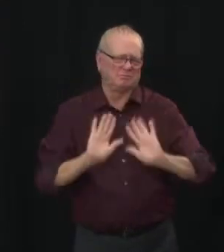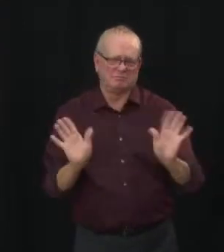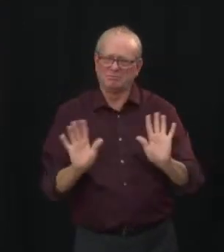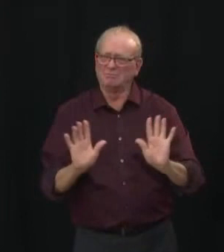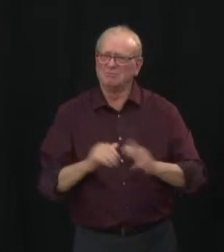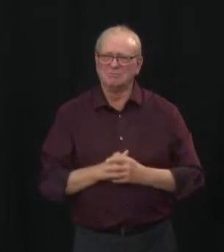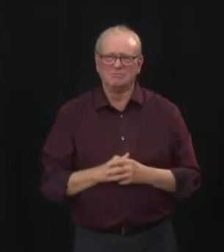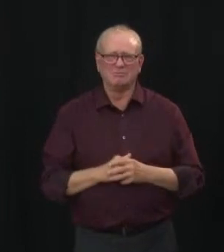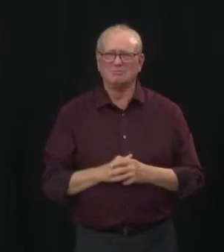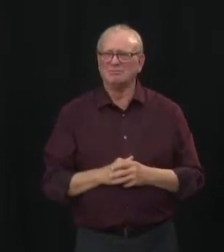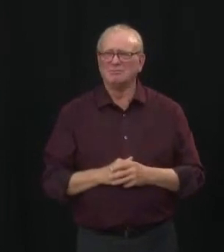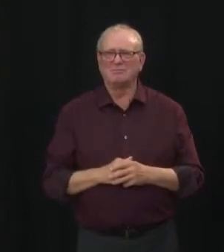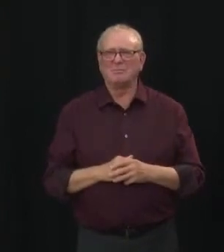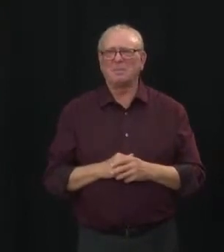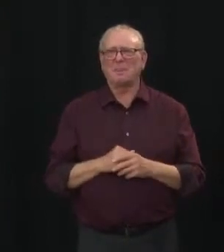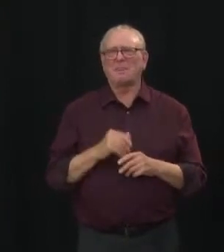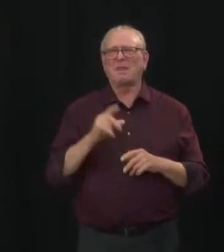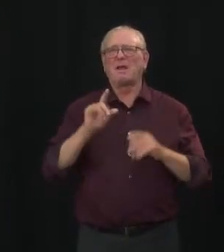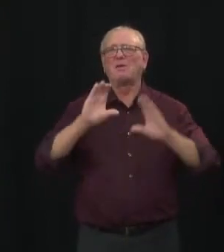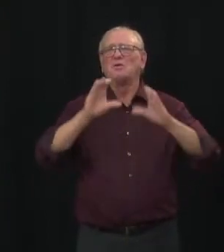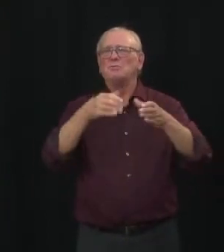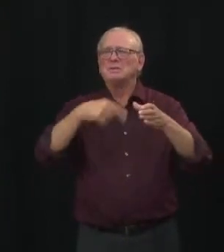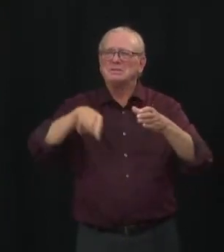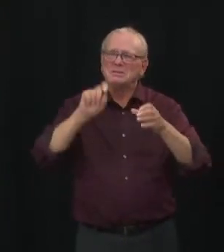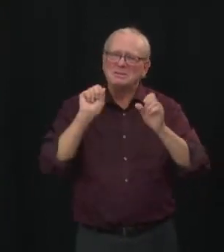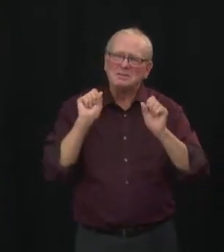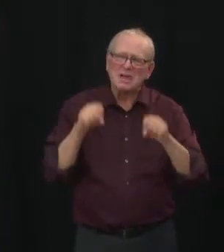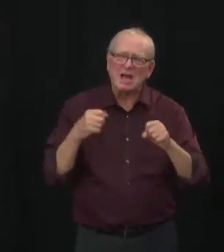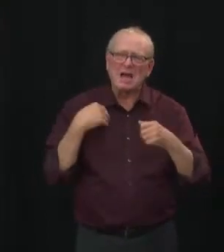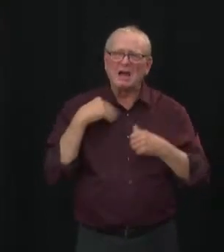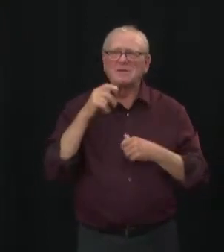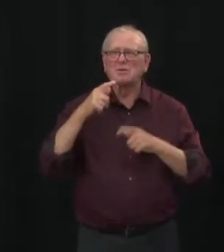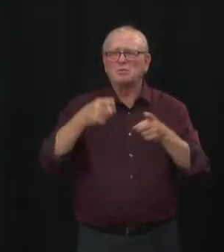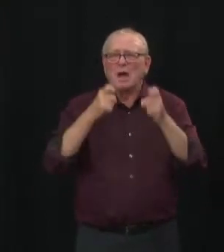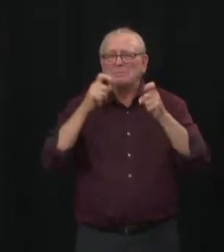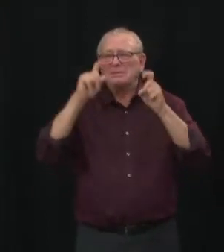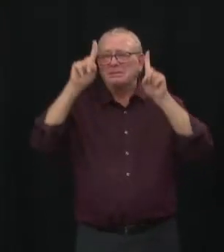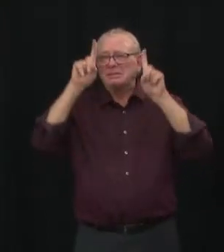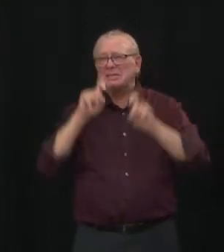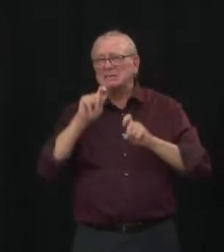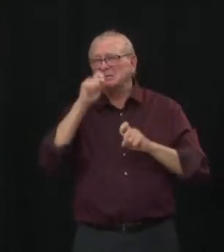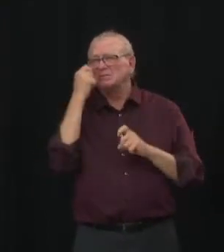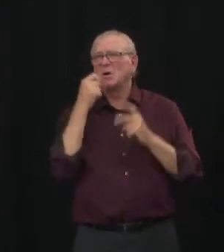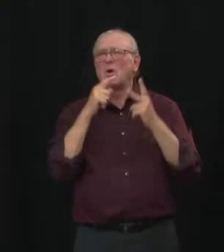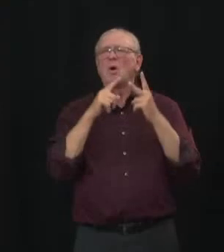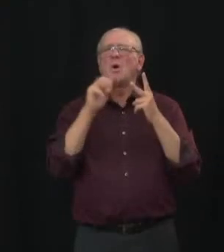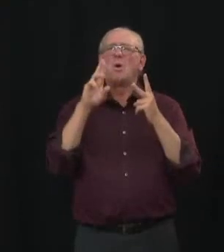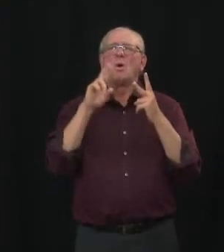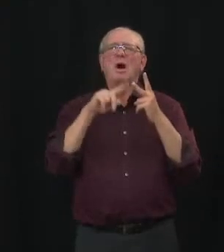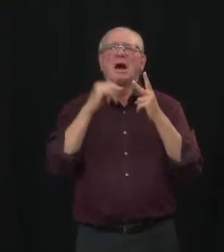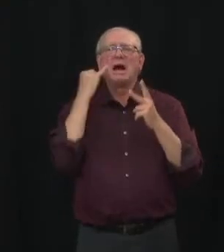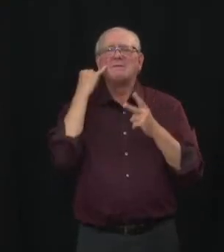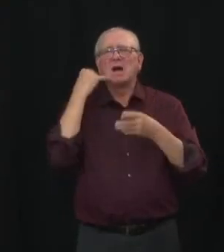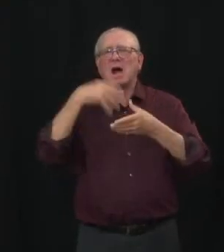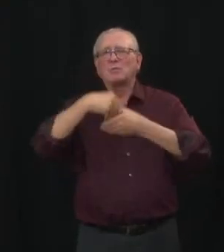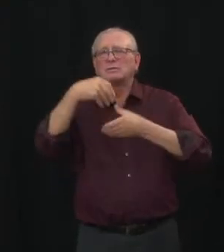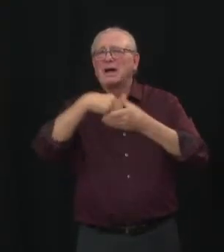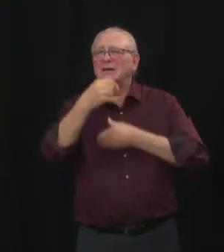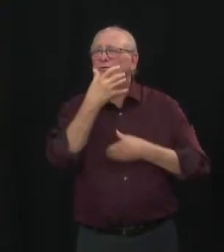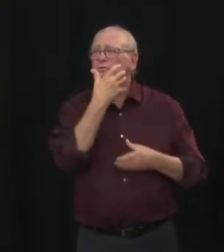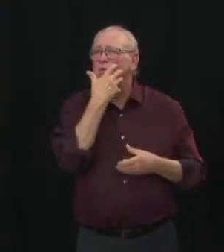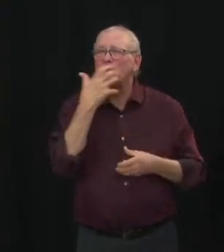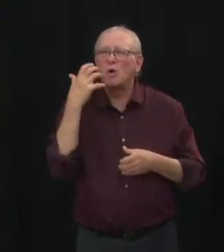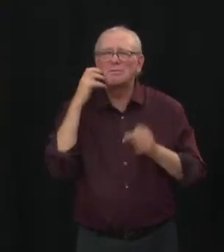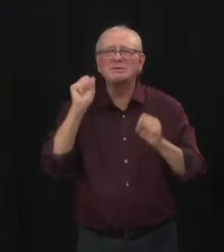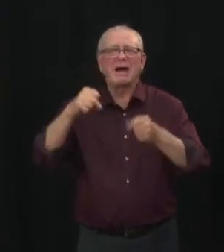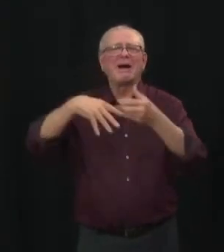and potentially having parts of gatherings outdoors if the weather is conducive on that particular day. So all